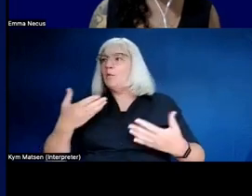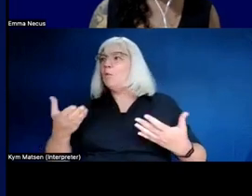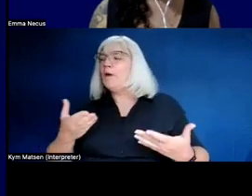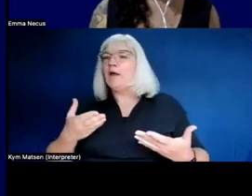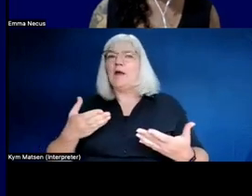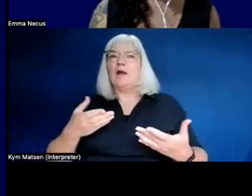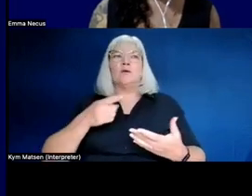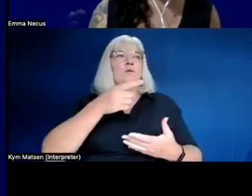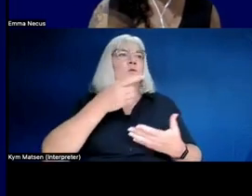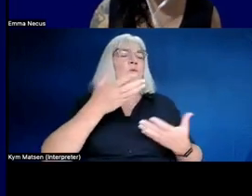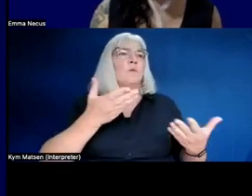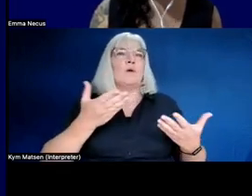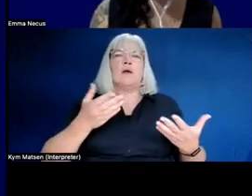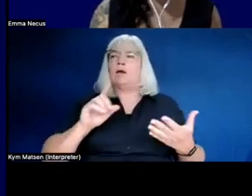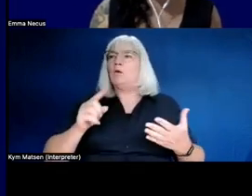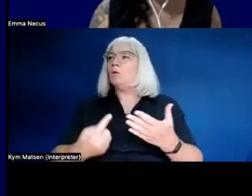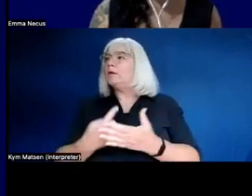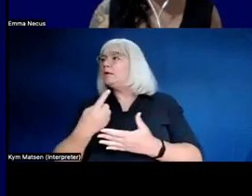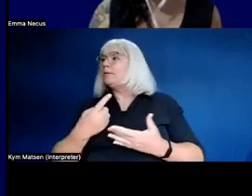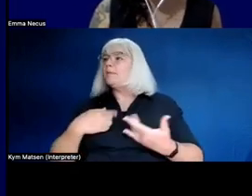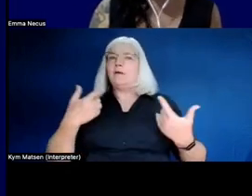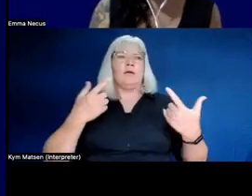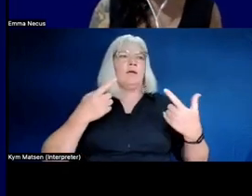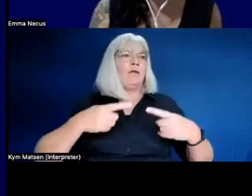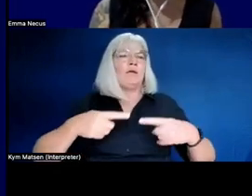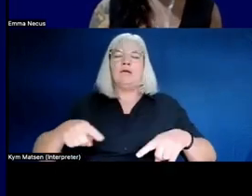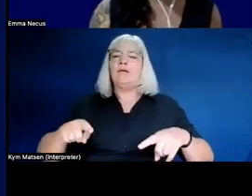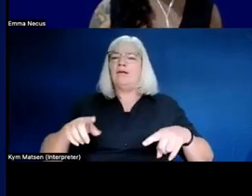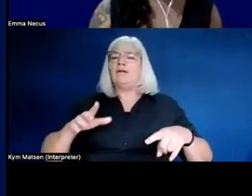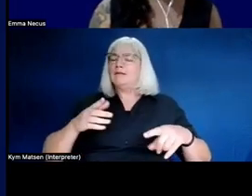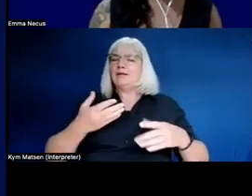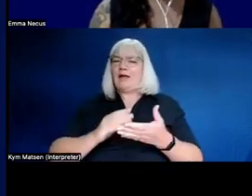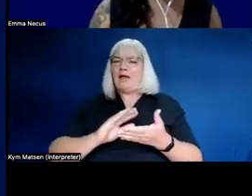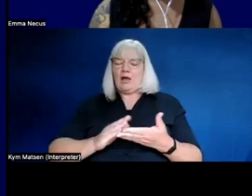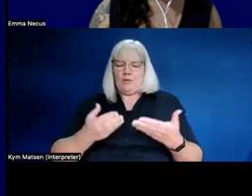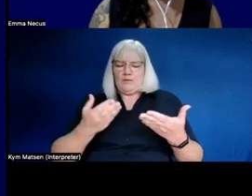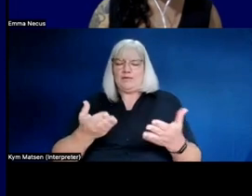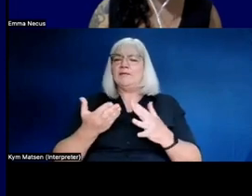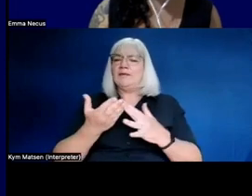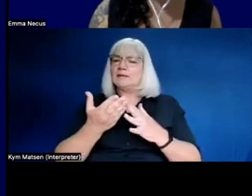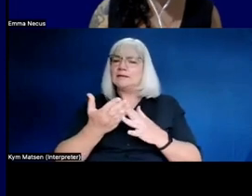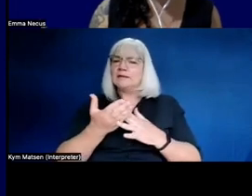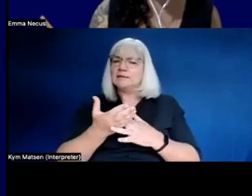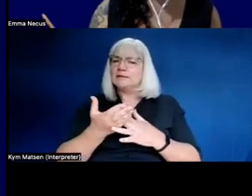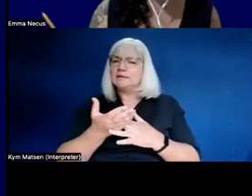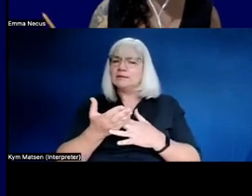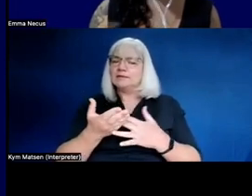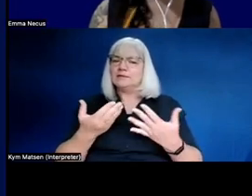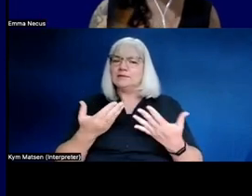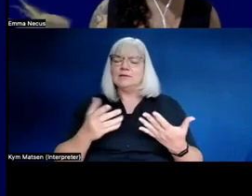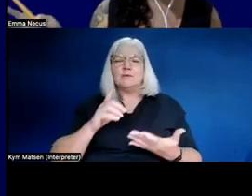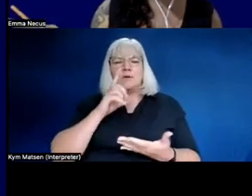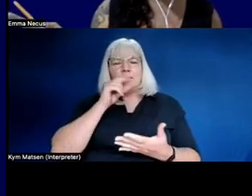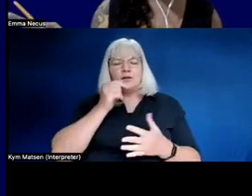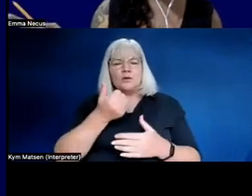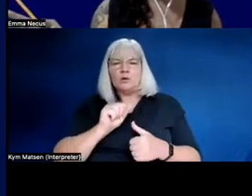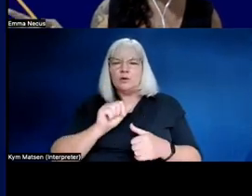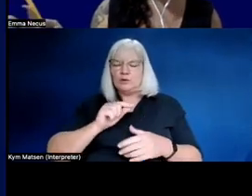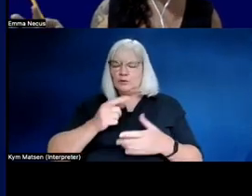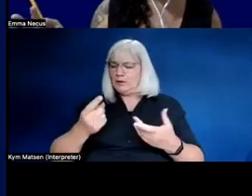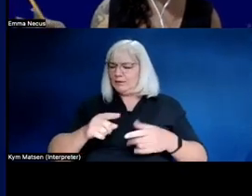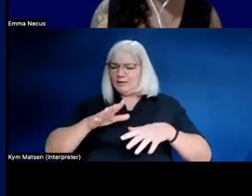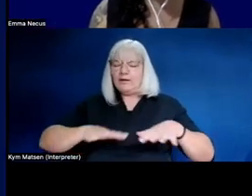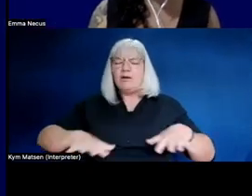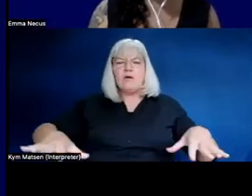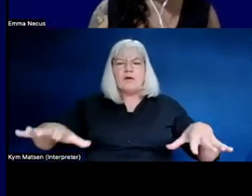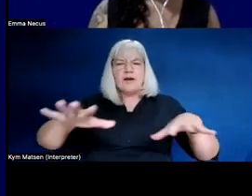on? How do we compensate for that? How do we provide alternative access? What can we use in the child's setting